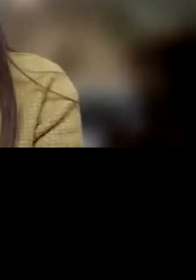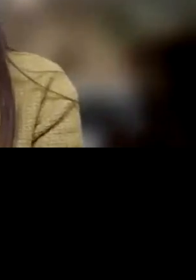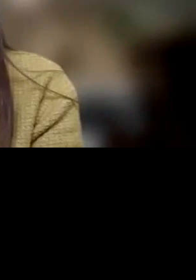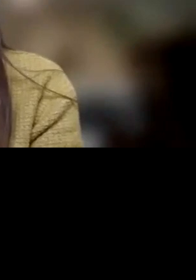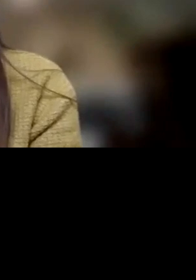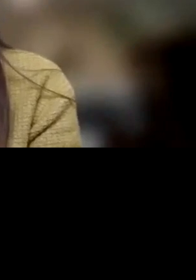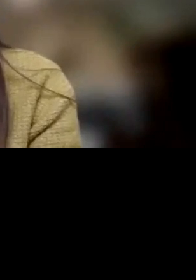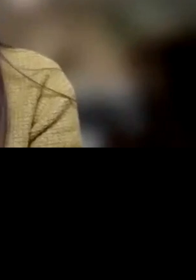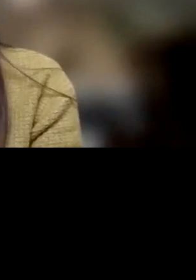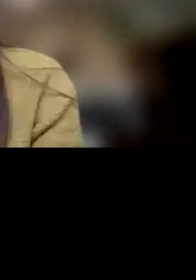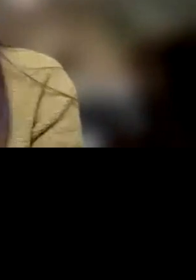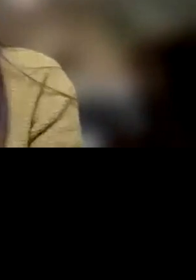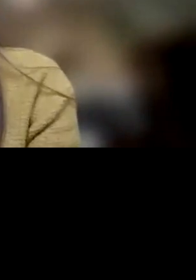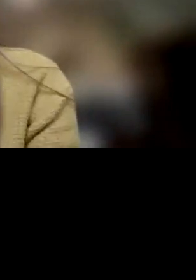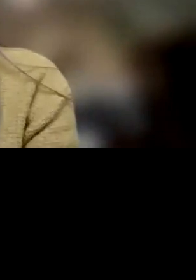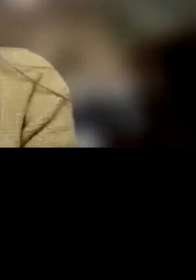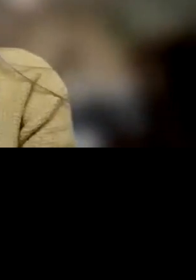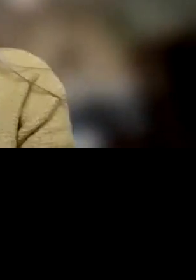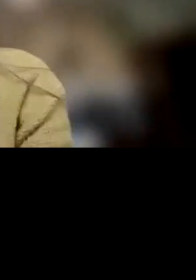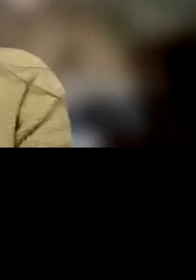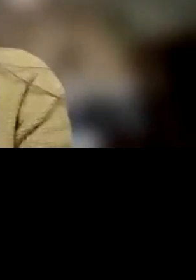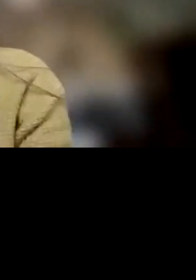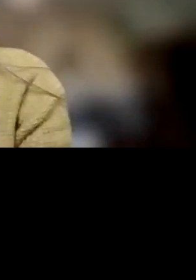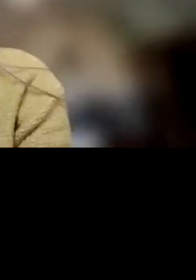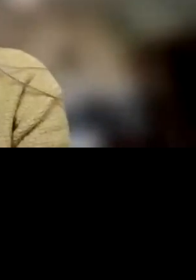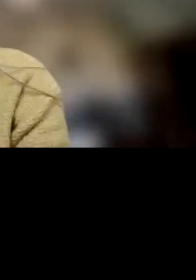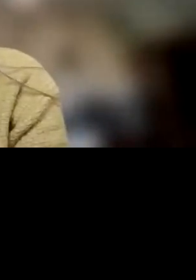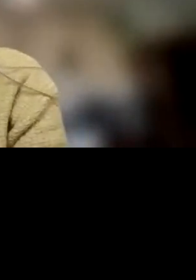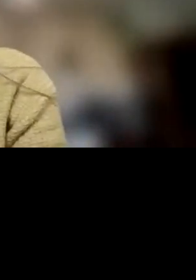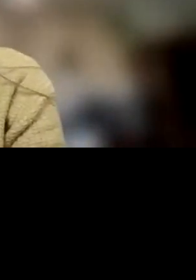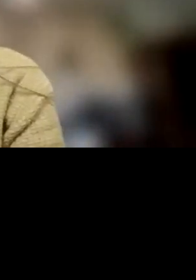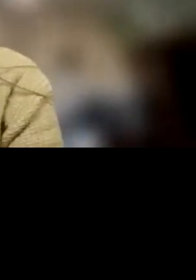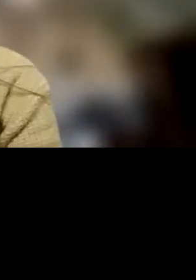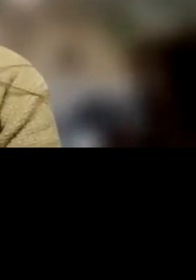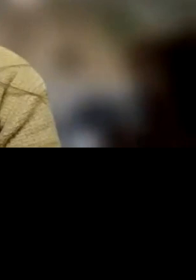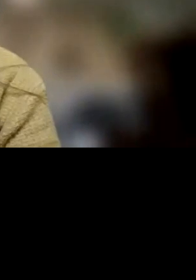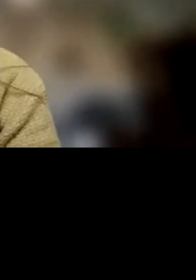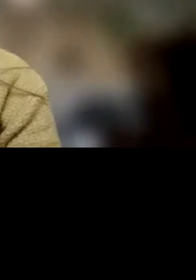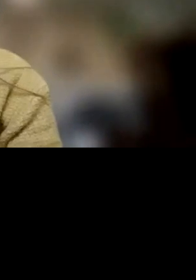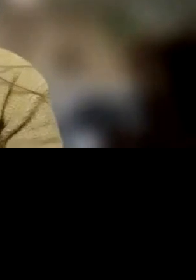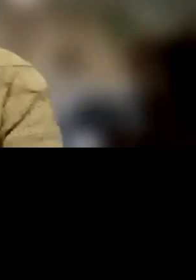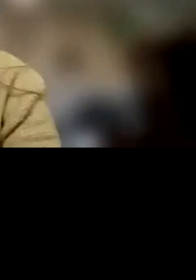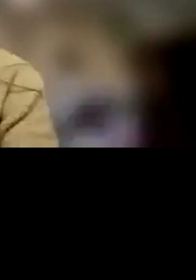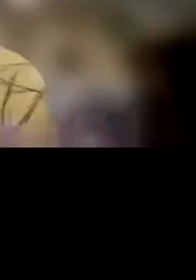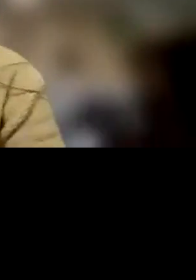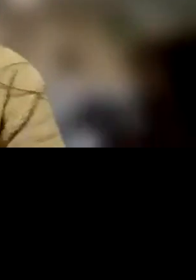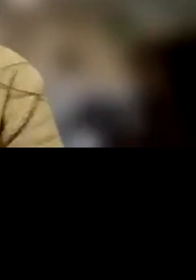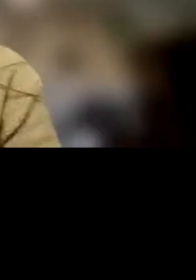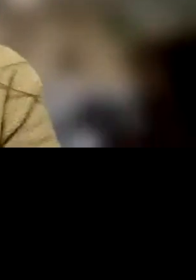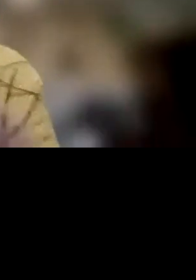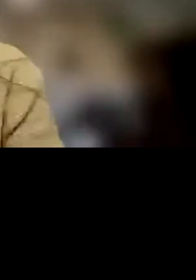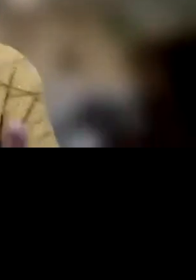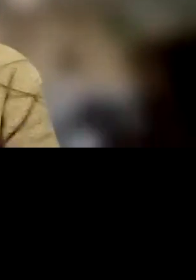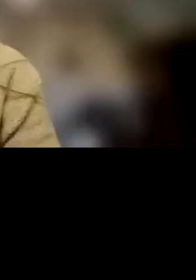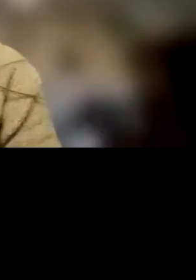last say, Melanie, before what we can do is maybe go through a lot of the questions because they're both in the chat and the question box. So